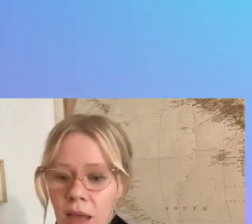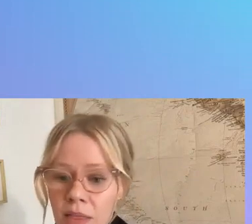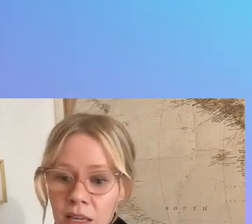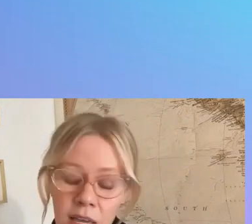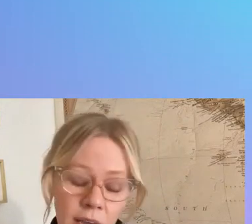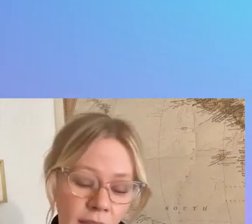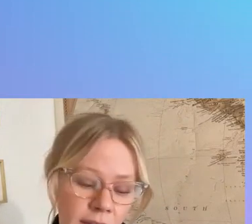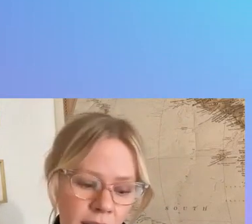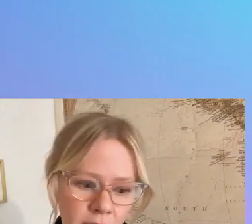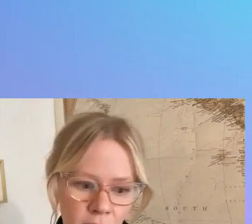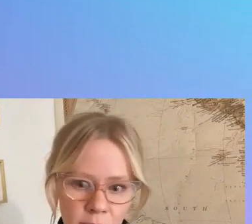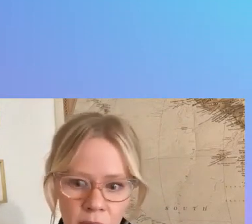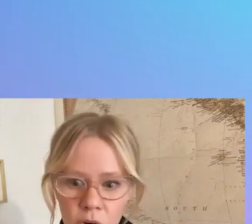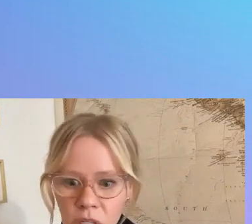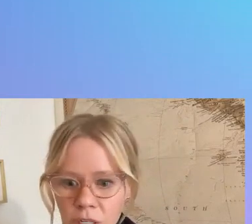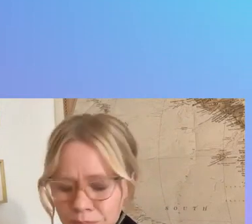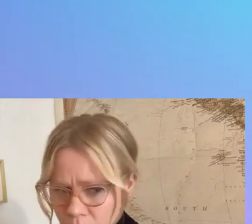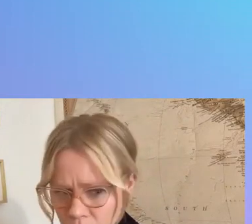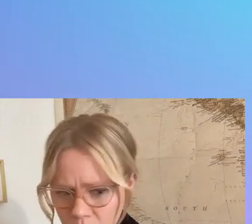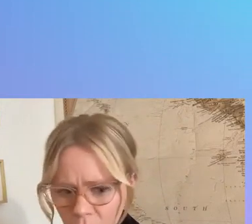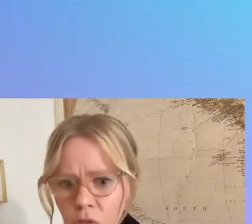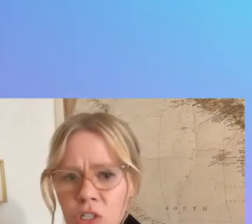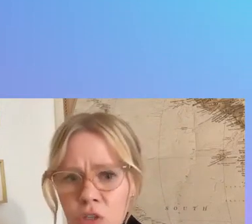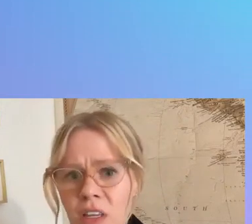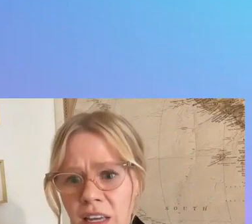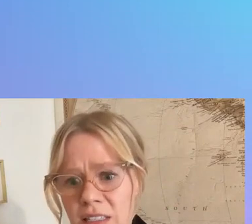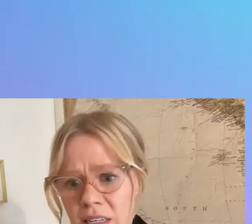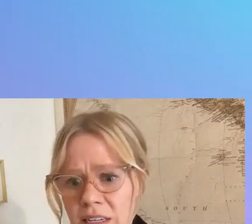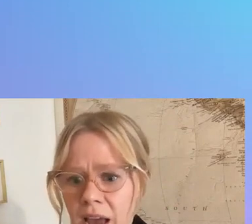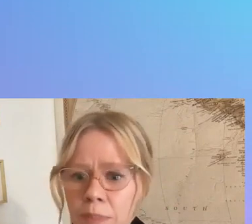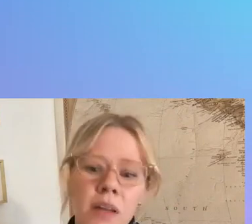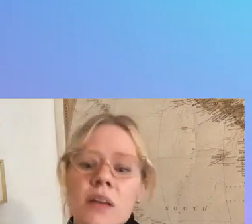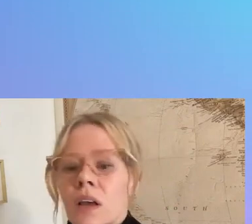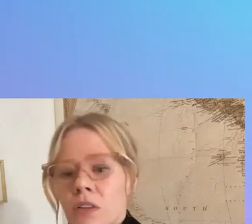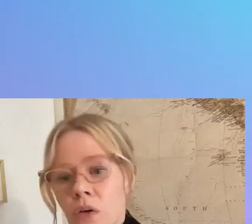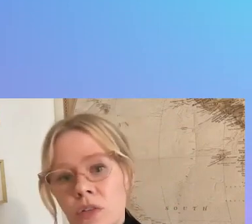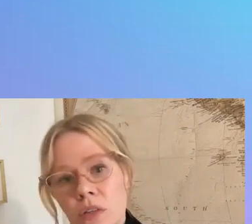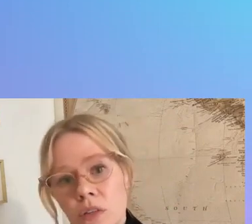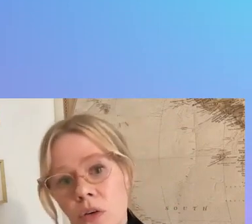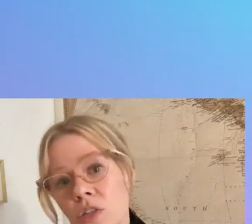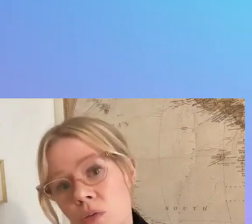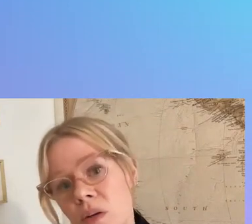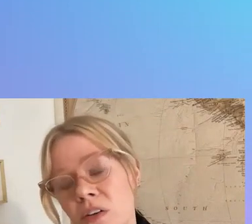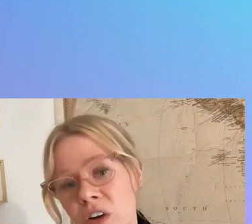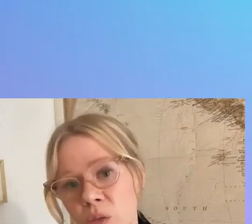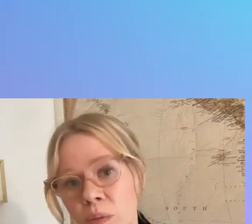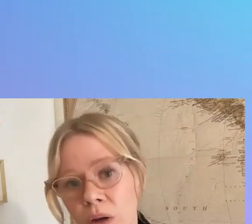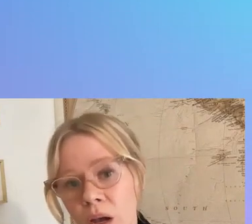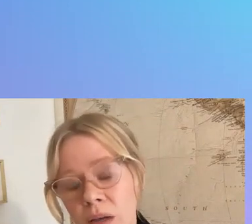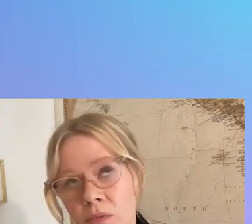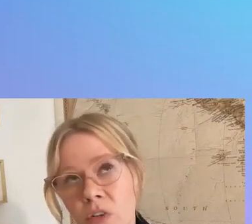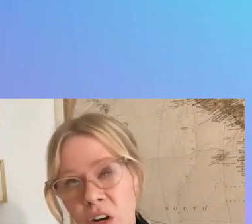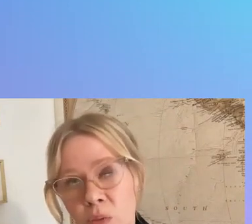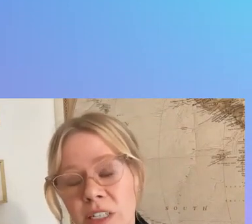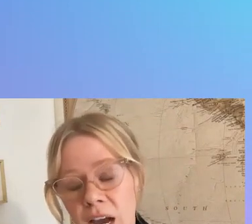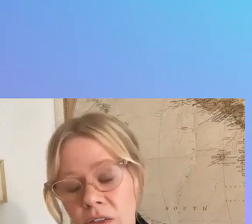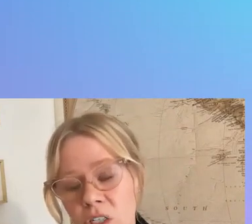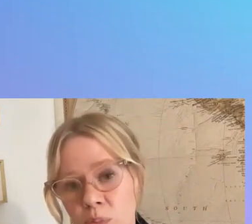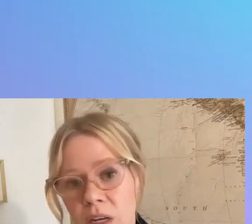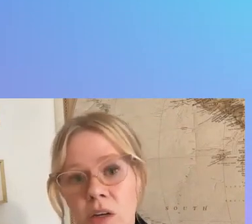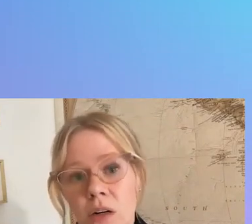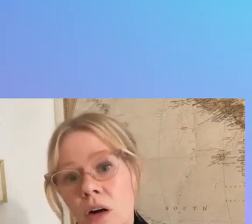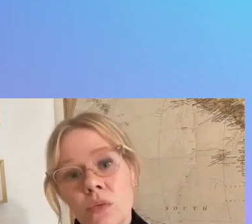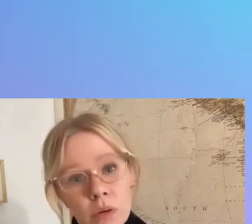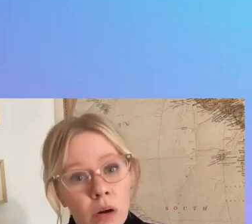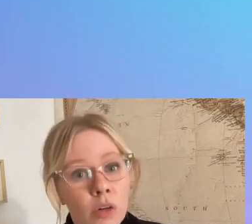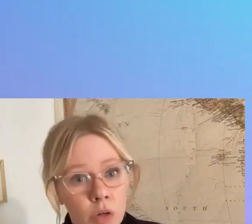then I think, again, like I talked about earlier, those three things need to happen. those three refreshable tactile